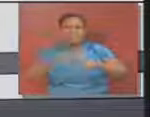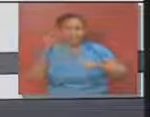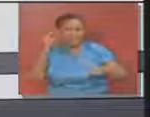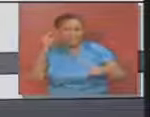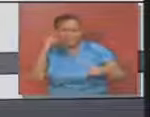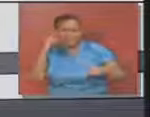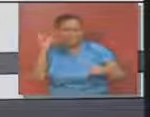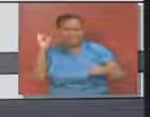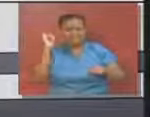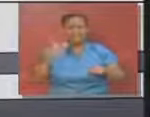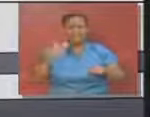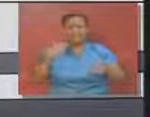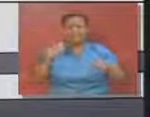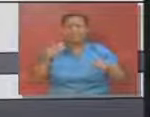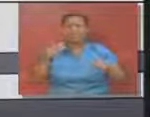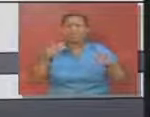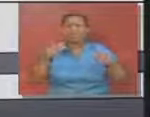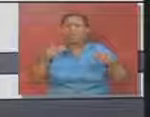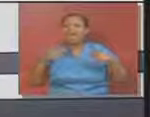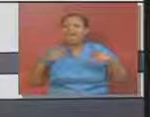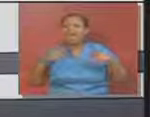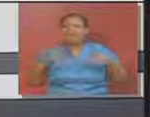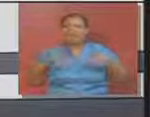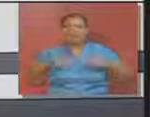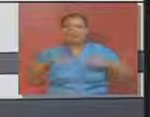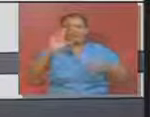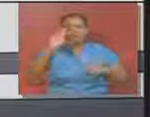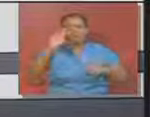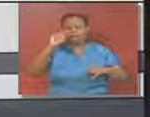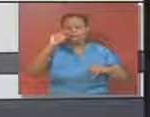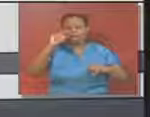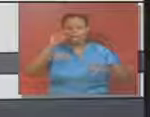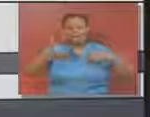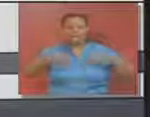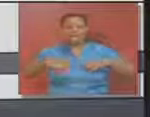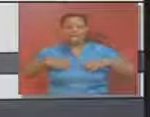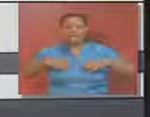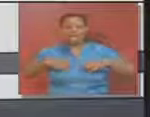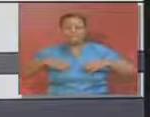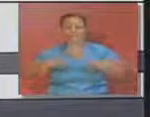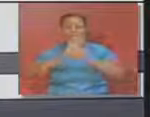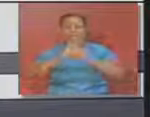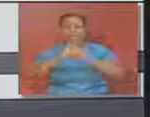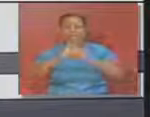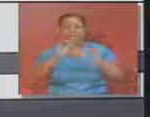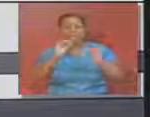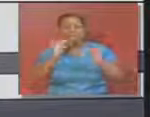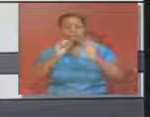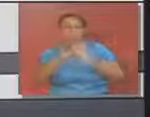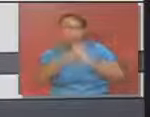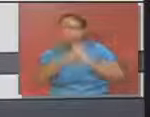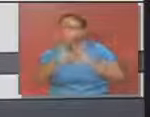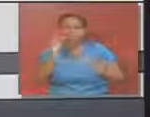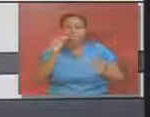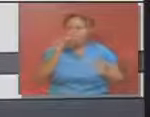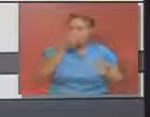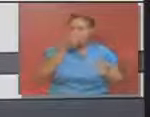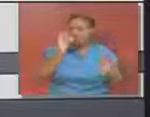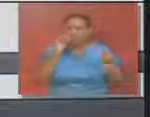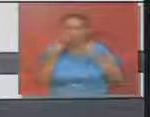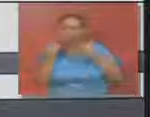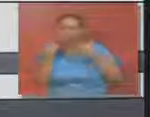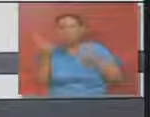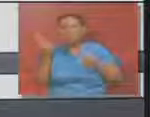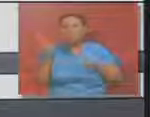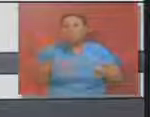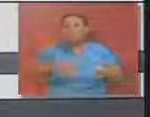normal routines. So I hope this information I've provided would be helpful and that we will all continue the measures which we have all